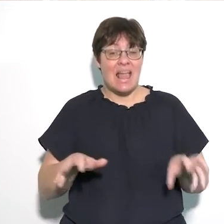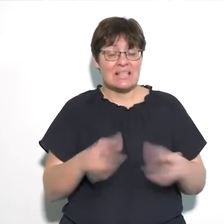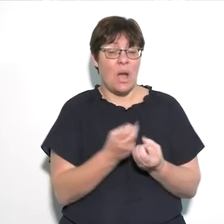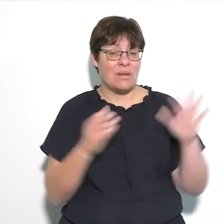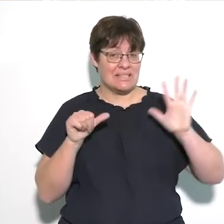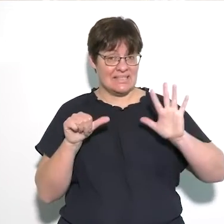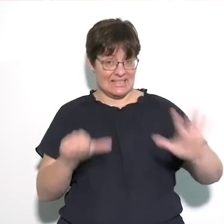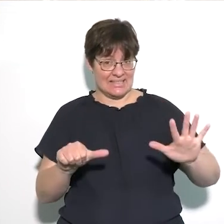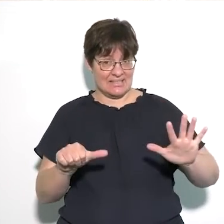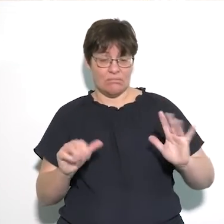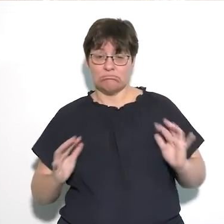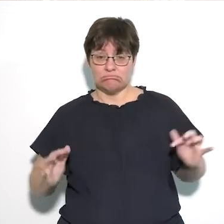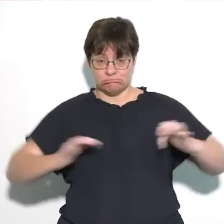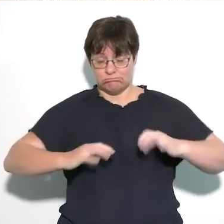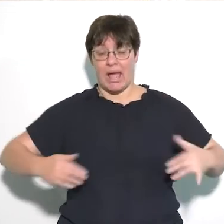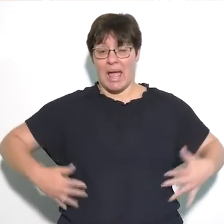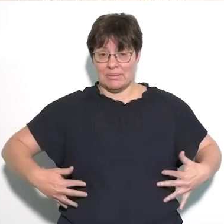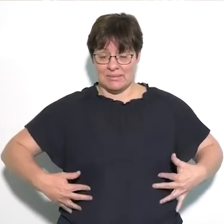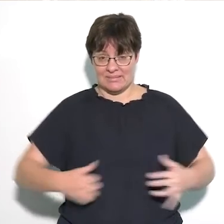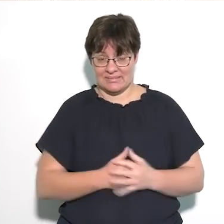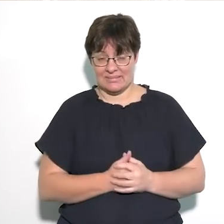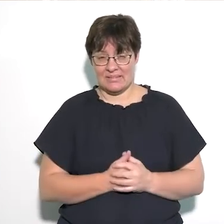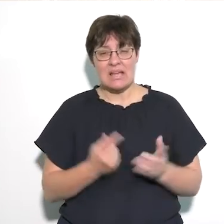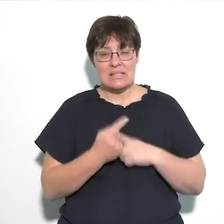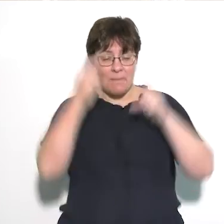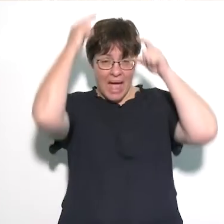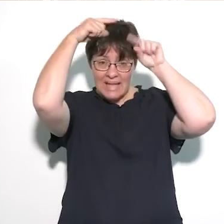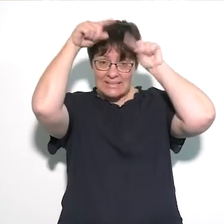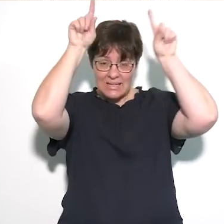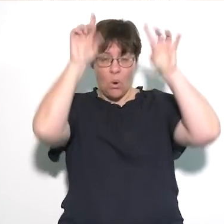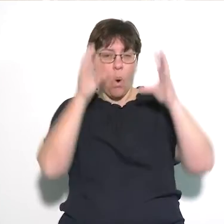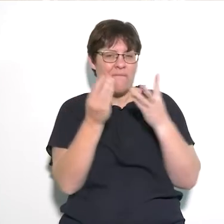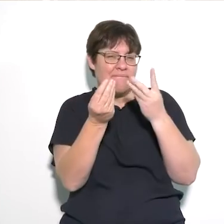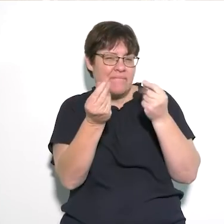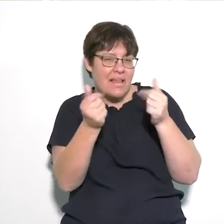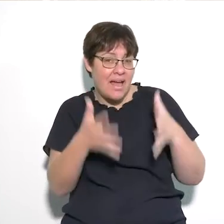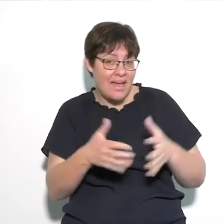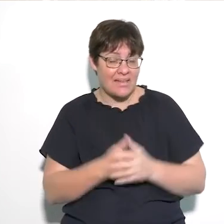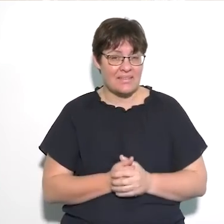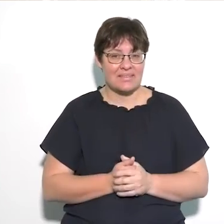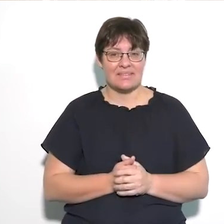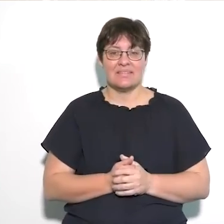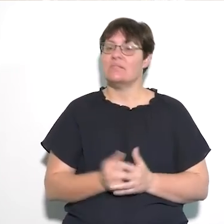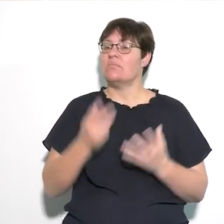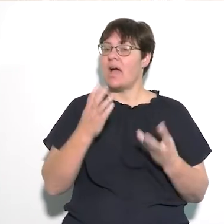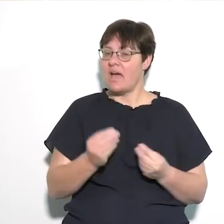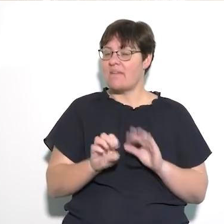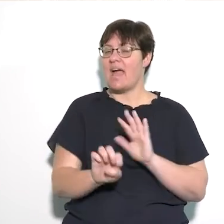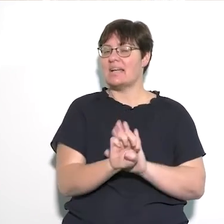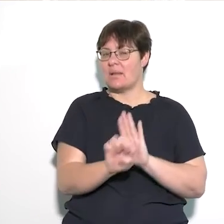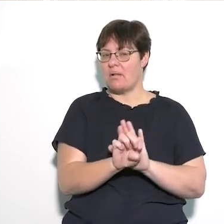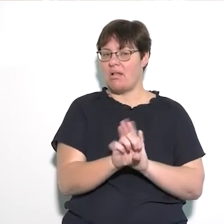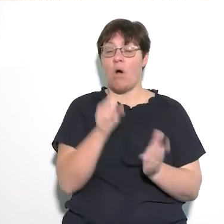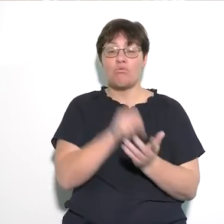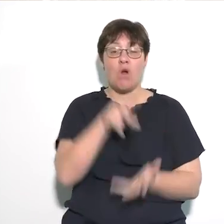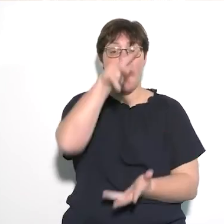and they are joined to the abdomen. They also have antennae or feelers. Here we've got an